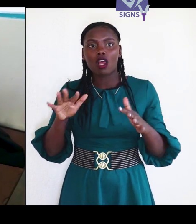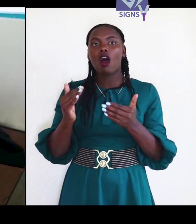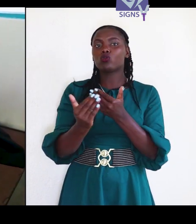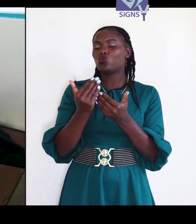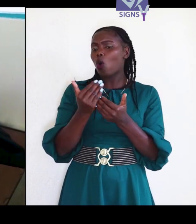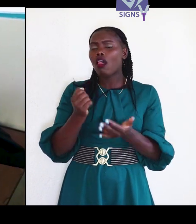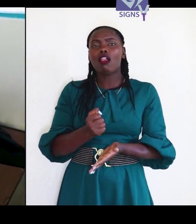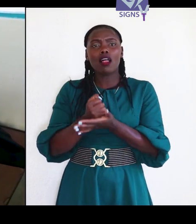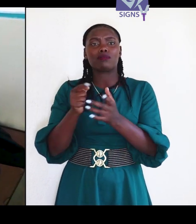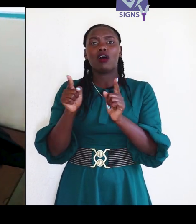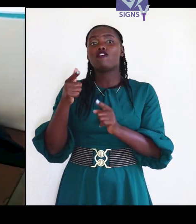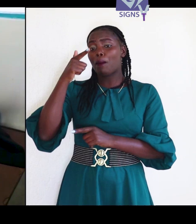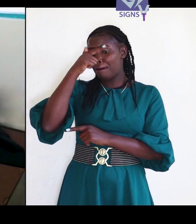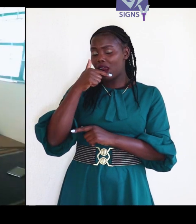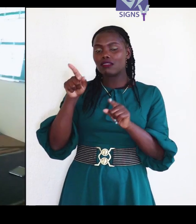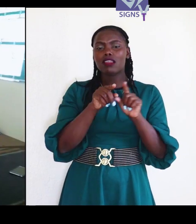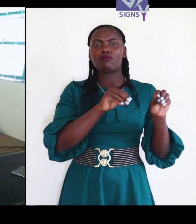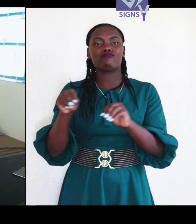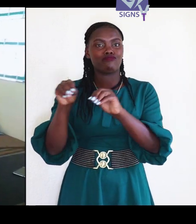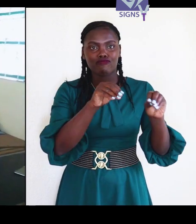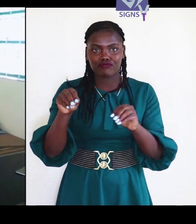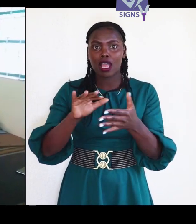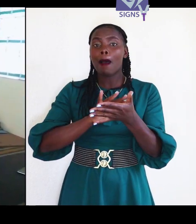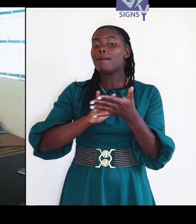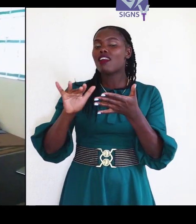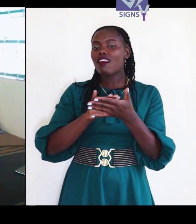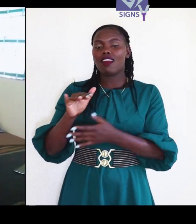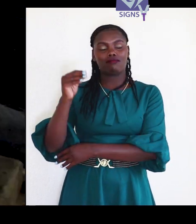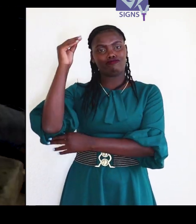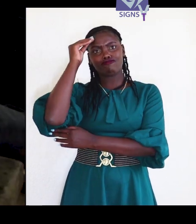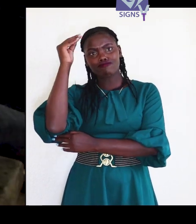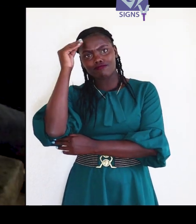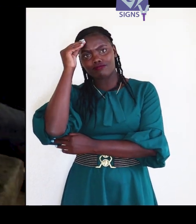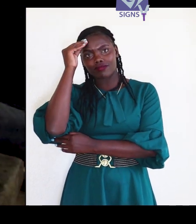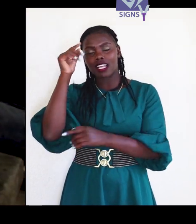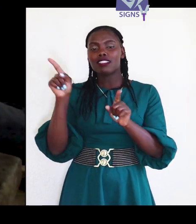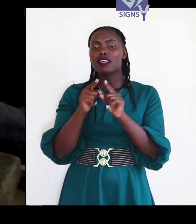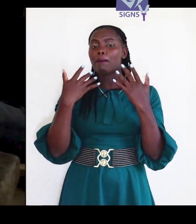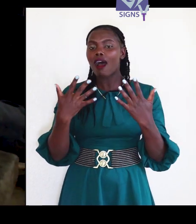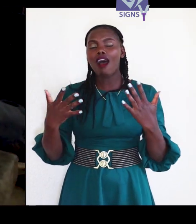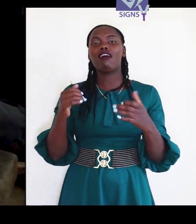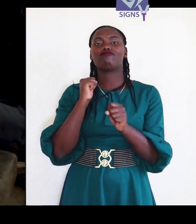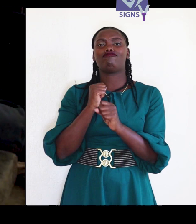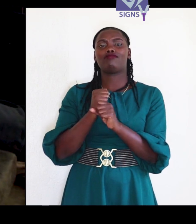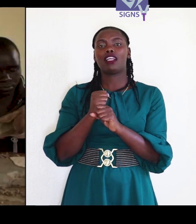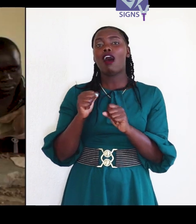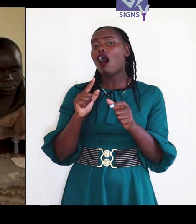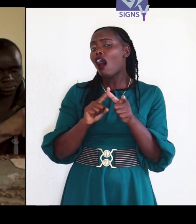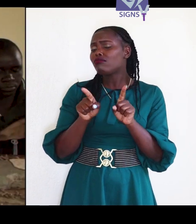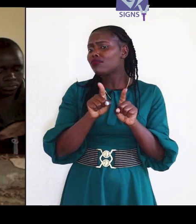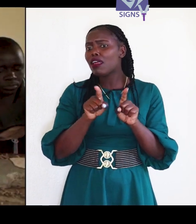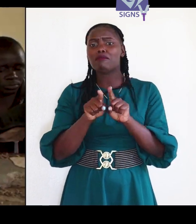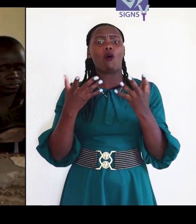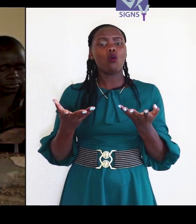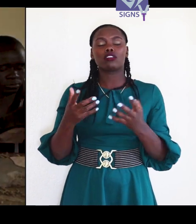admitted, knitting and garment making courses introduced. In 1994, the first